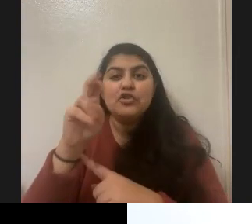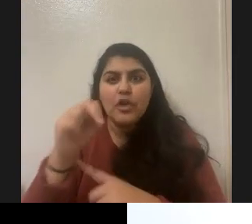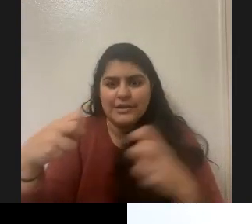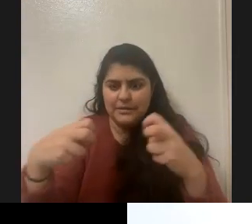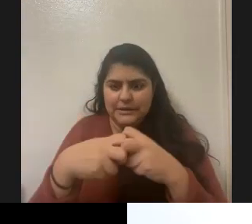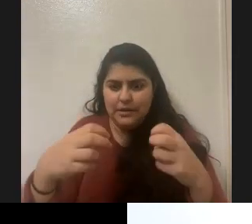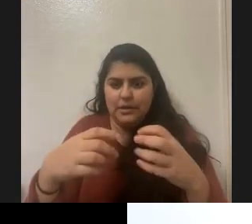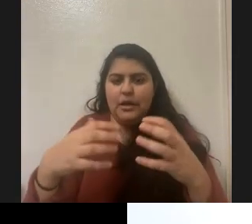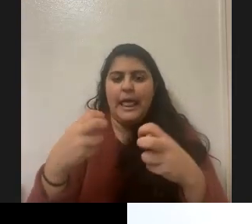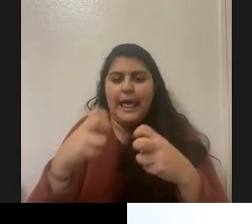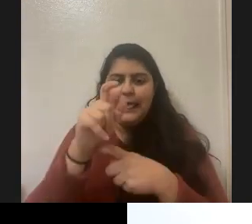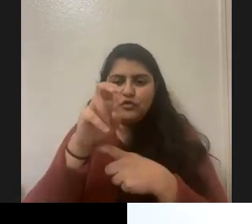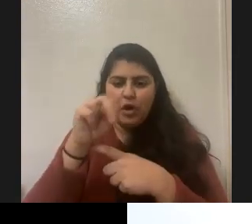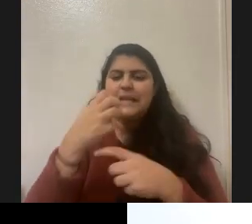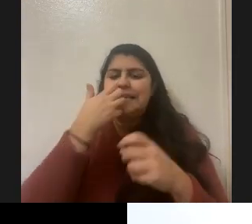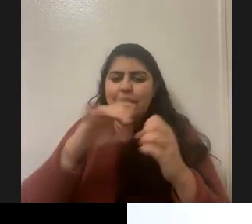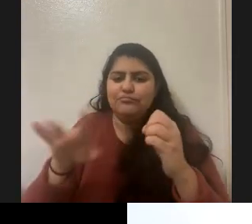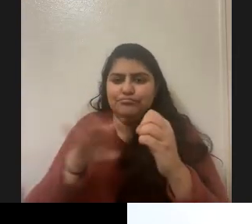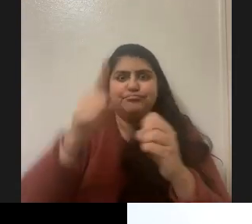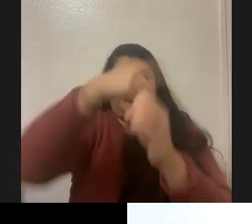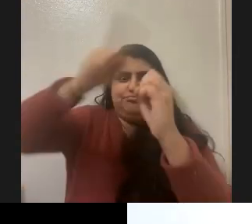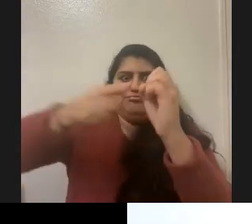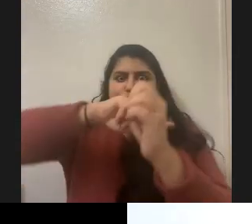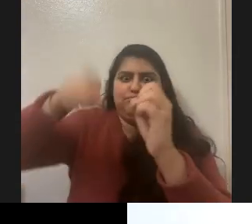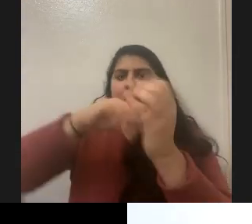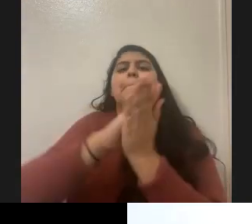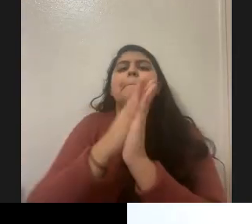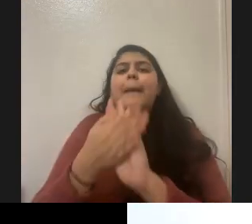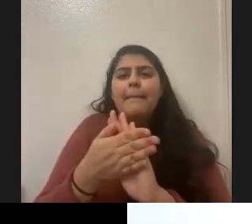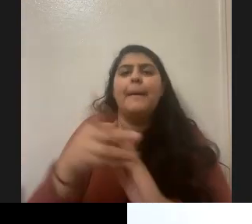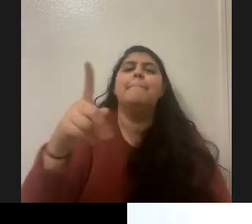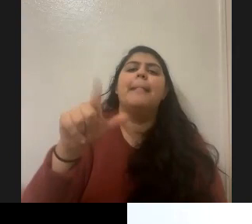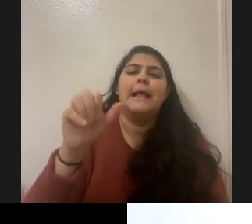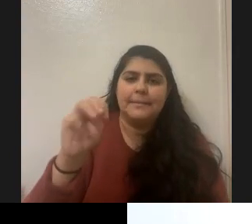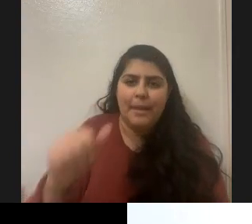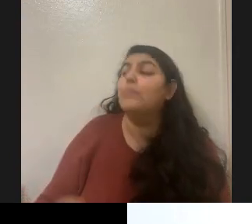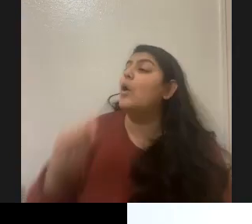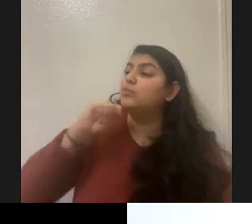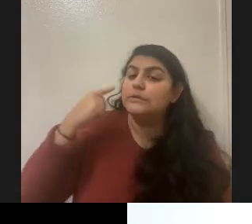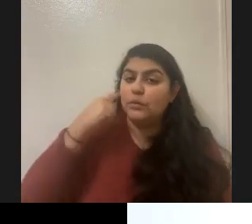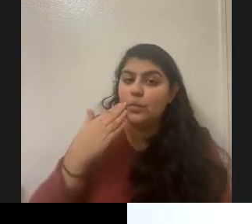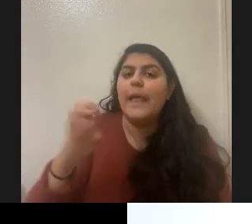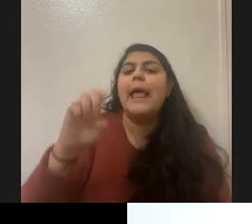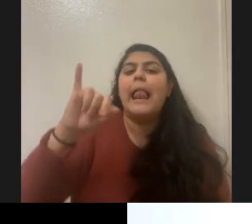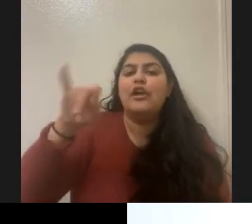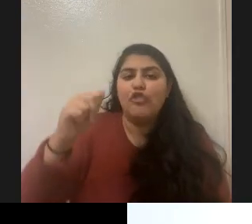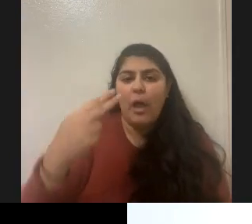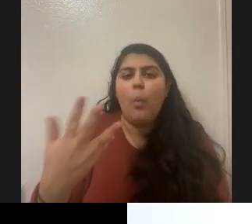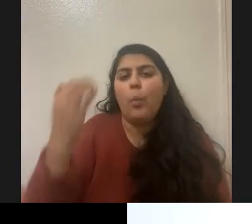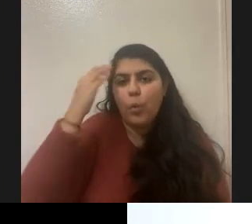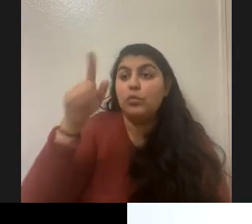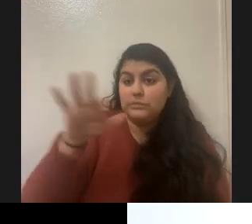that nucleus and it will now create a plasma. Sounds good. Elijah wants to know, do you study the